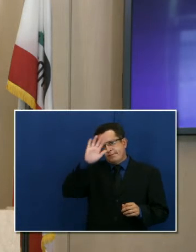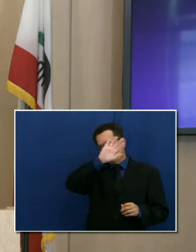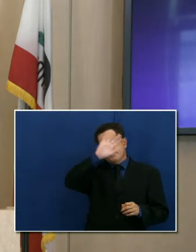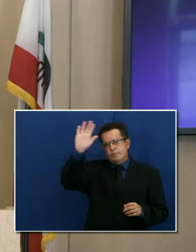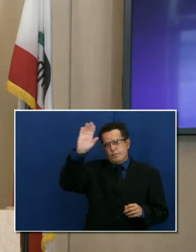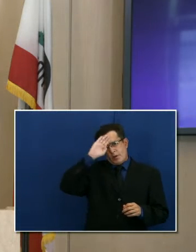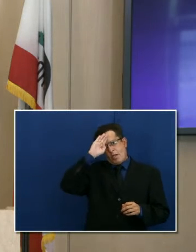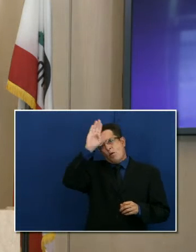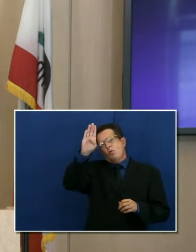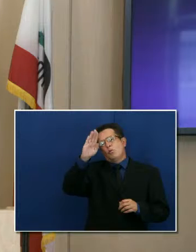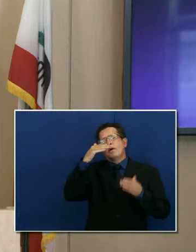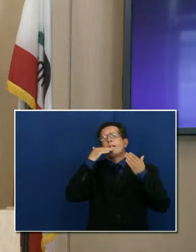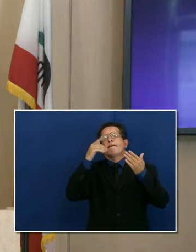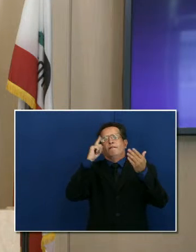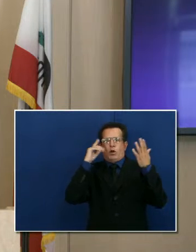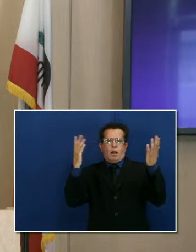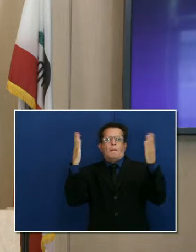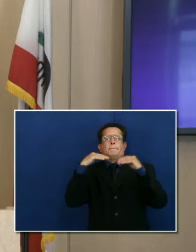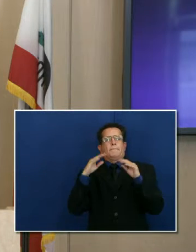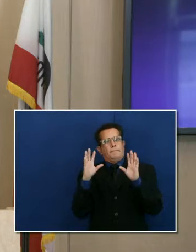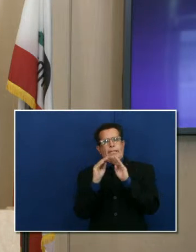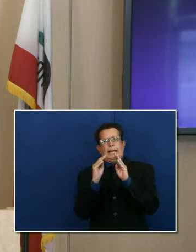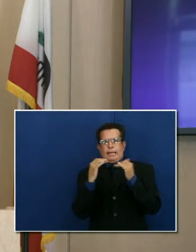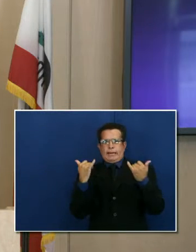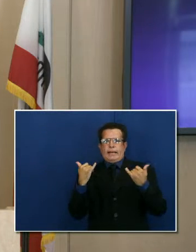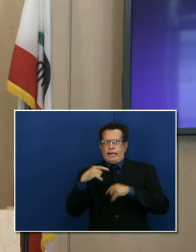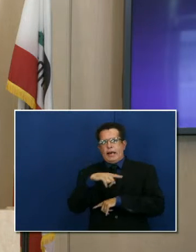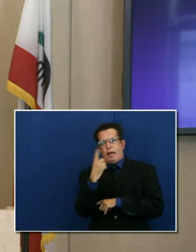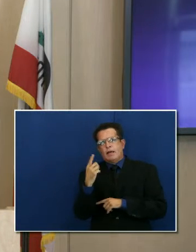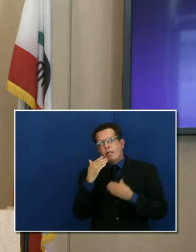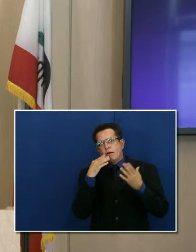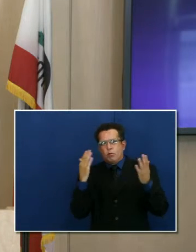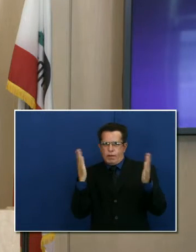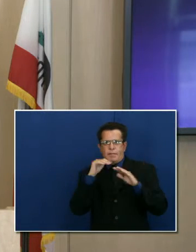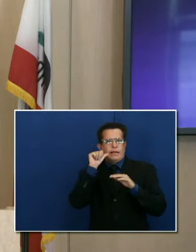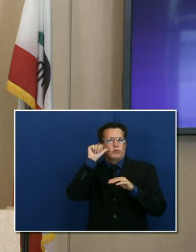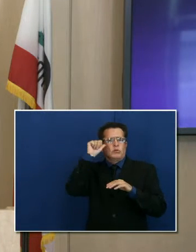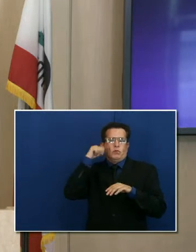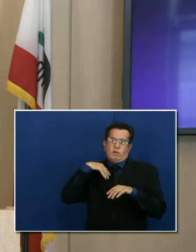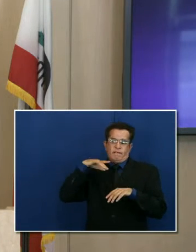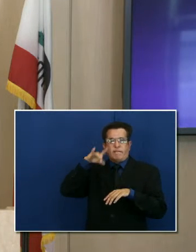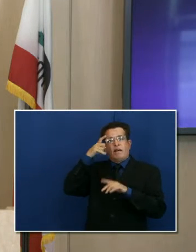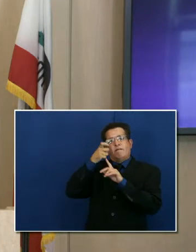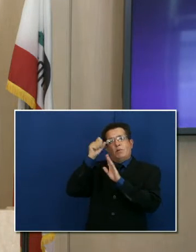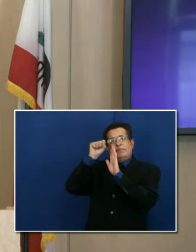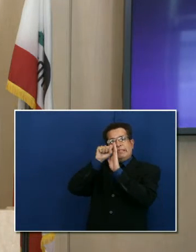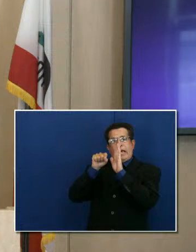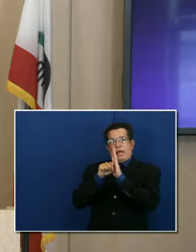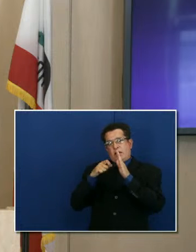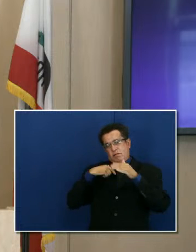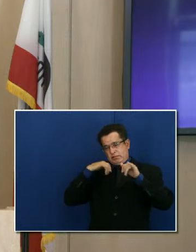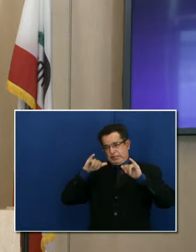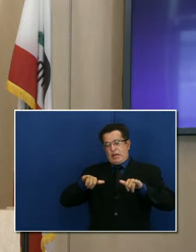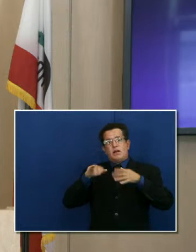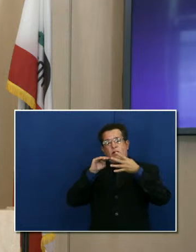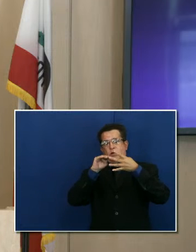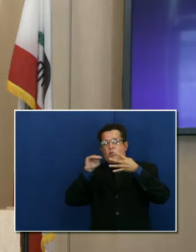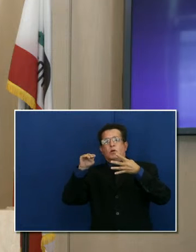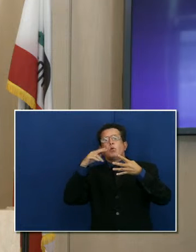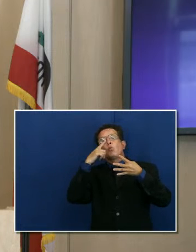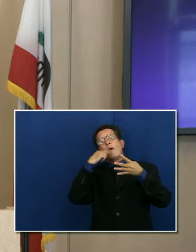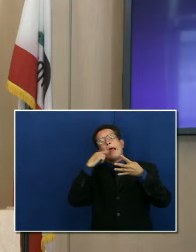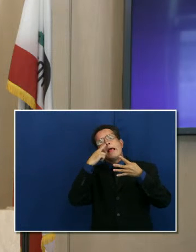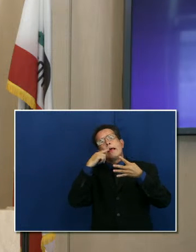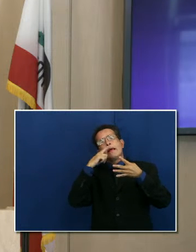Well, good afternoon, and thank you for joining us today. You know, yesterday we learned from the state that the county will remain in the red tier,